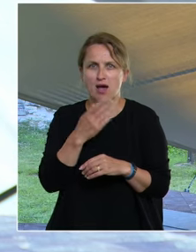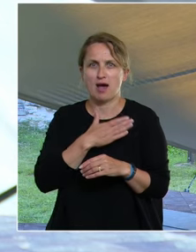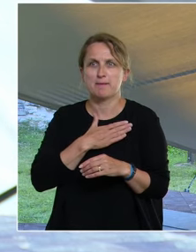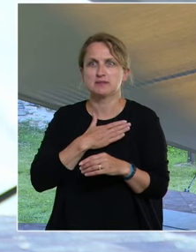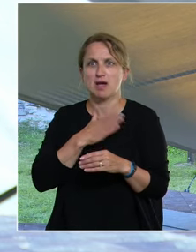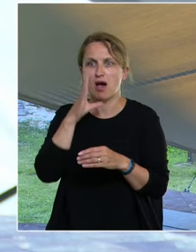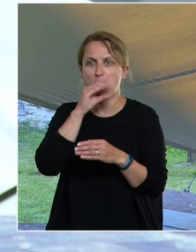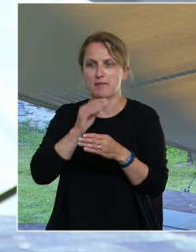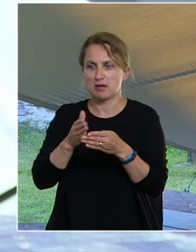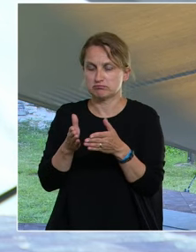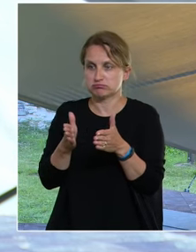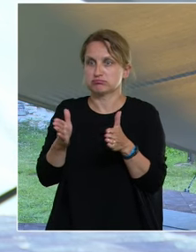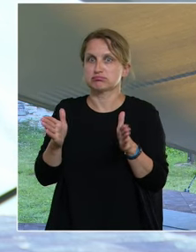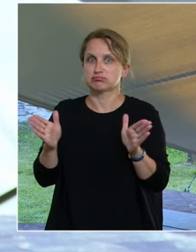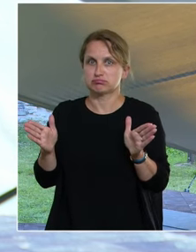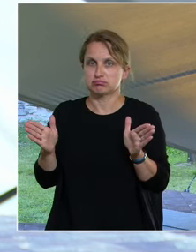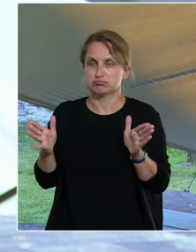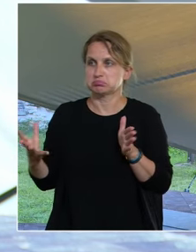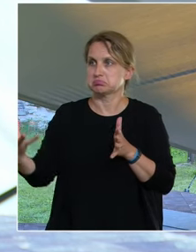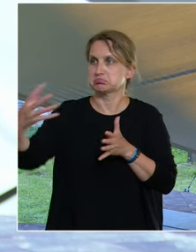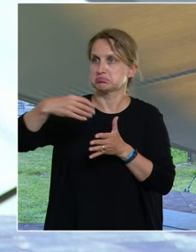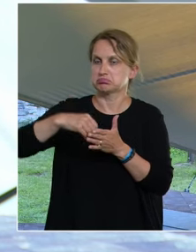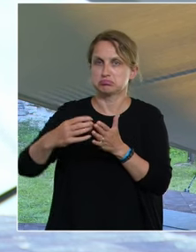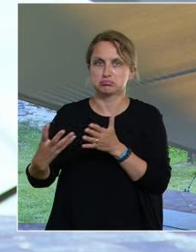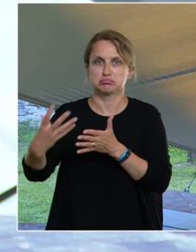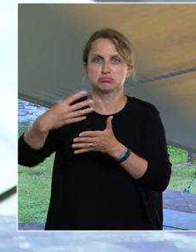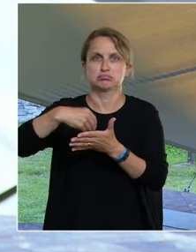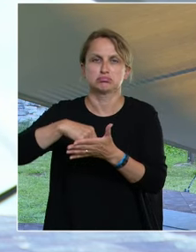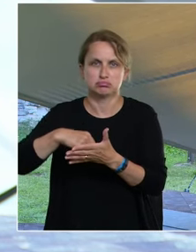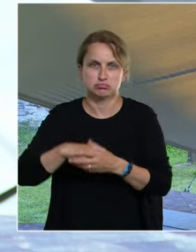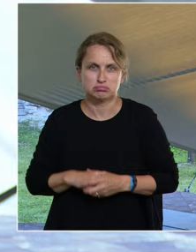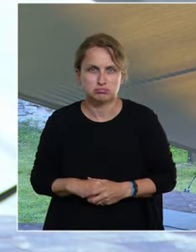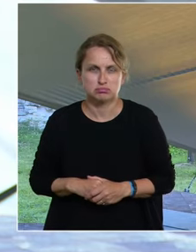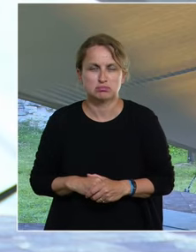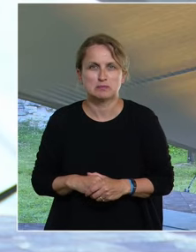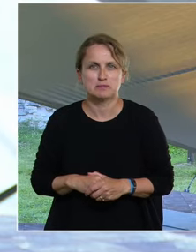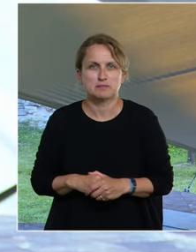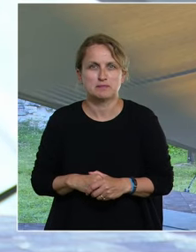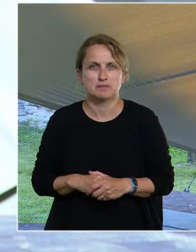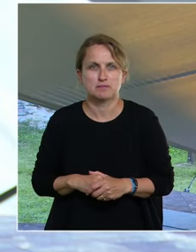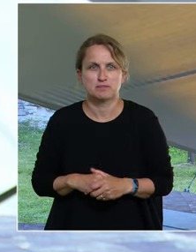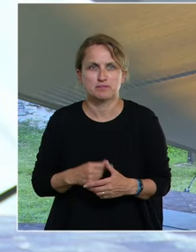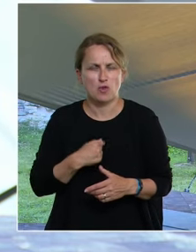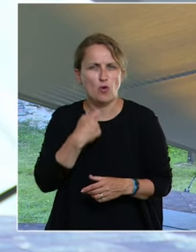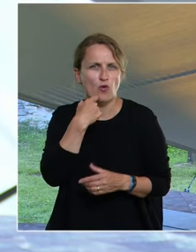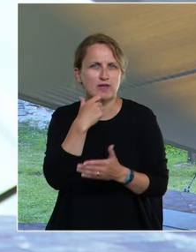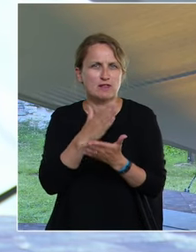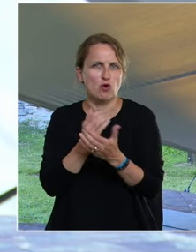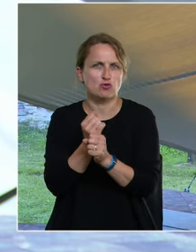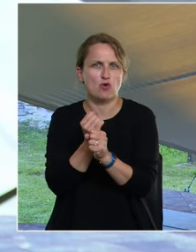spaces, and I think, you know, artists like Erwin is very interested in sort of working directly with this sort of,